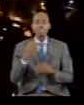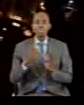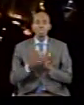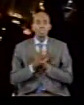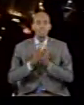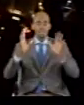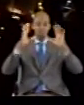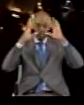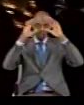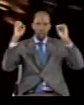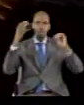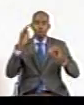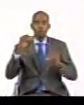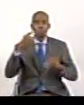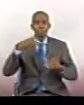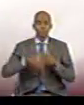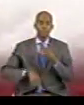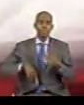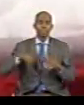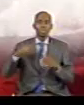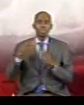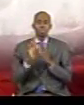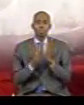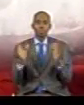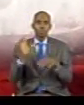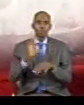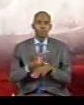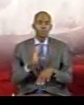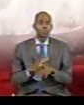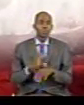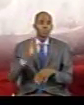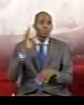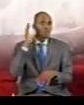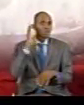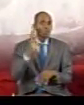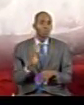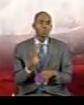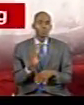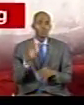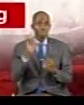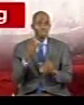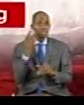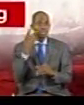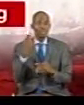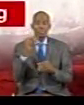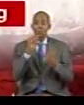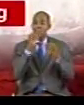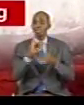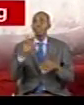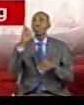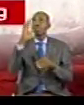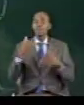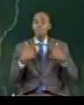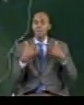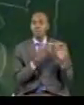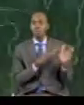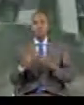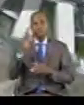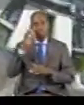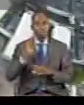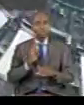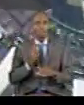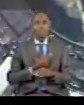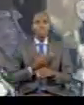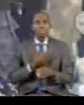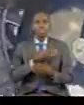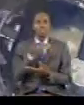Deeper Life Bible Church, is the very one coming, and you can imagine the blessings that God has for the people of Bayelsa State. The venue is